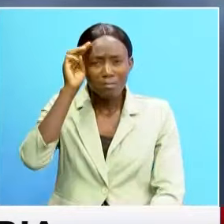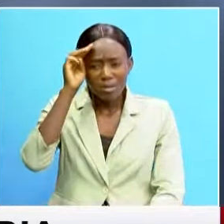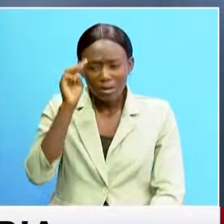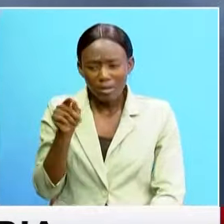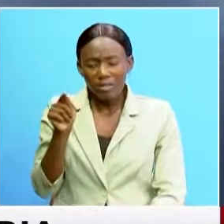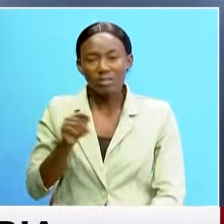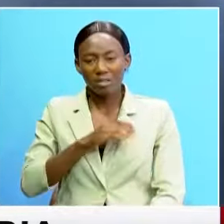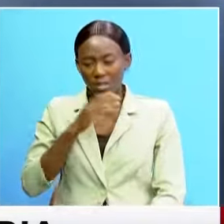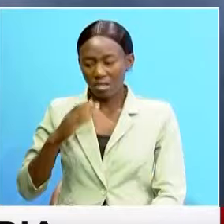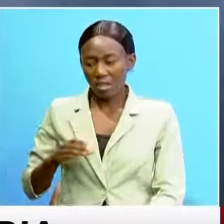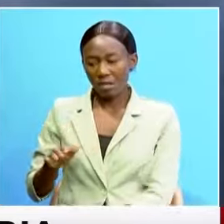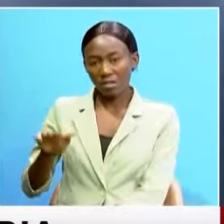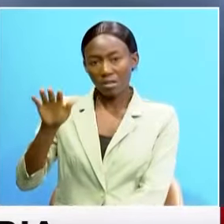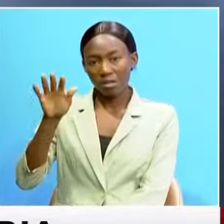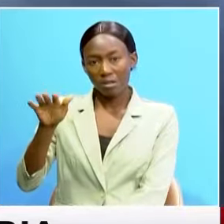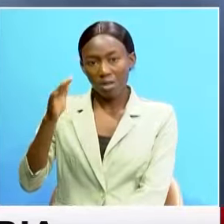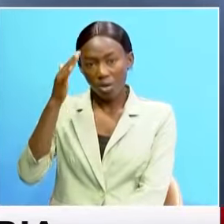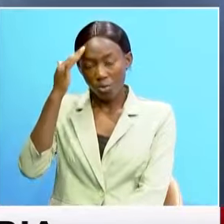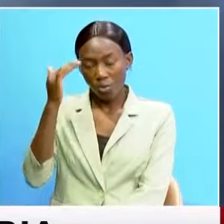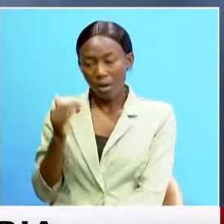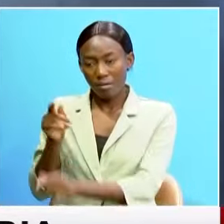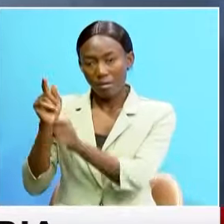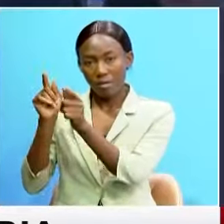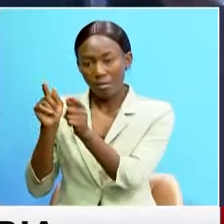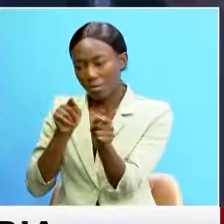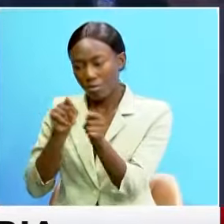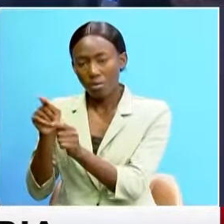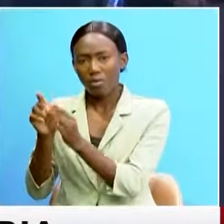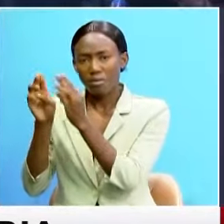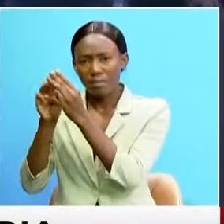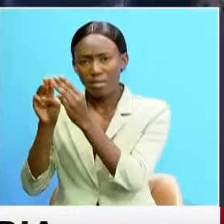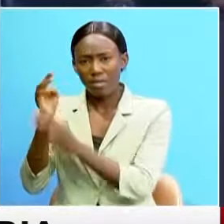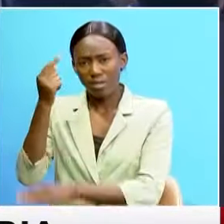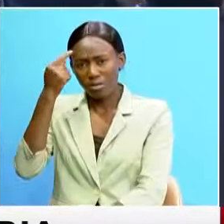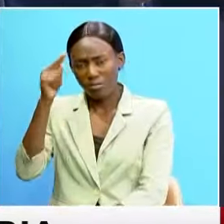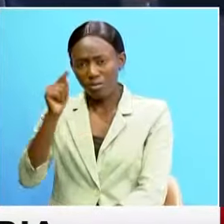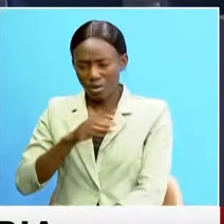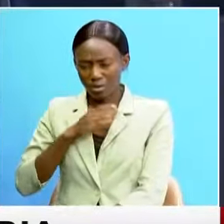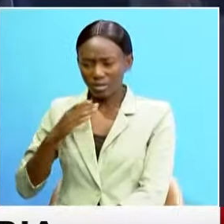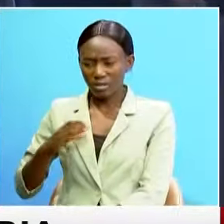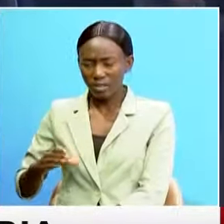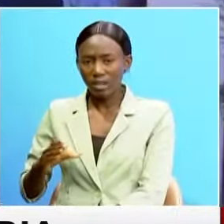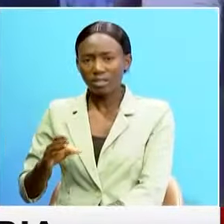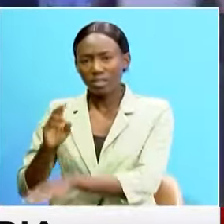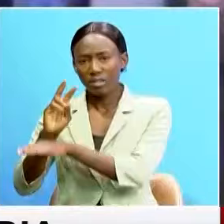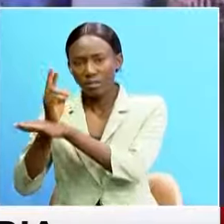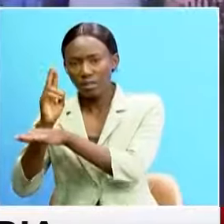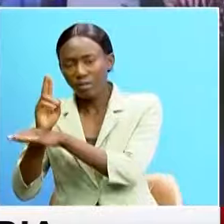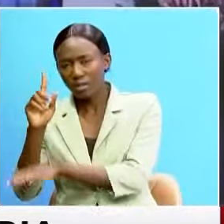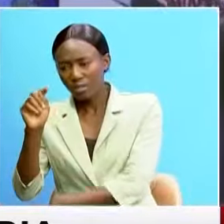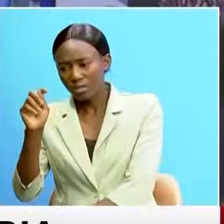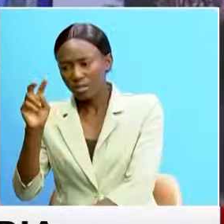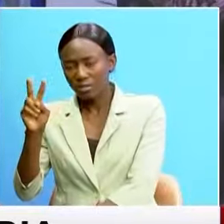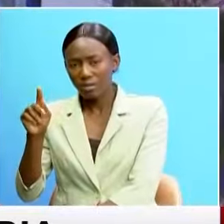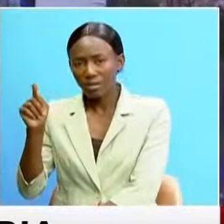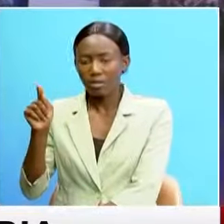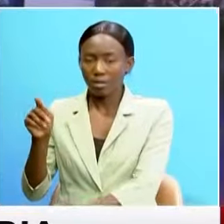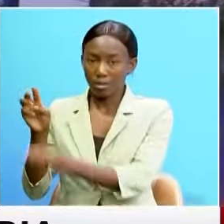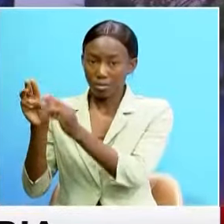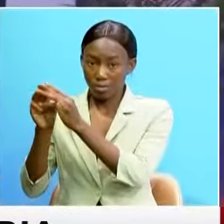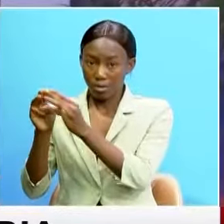Beijing, China, to attend the China-Africa Media Corporation and the China-Africa Think Tank High-Level Dialogue, which has